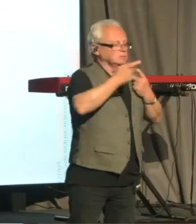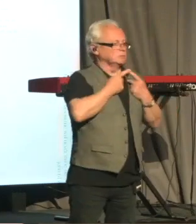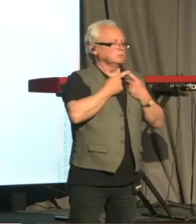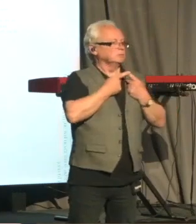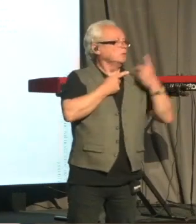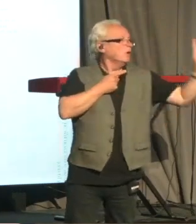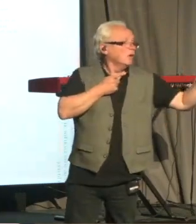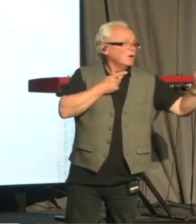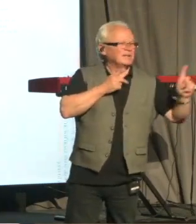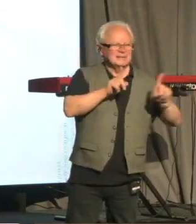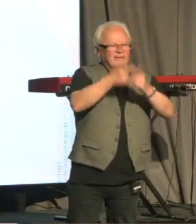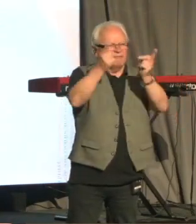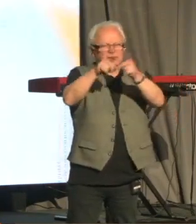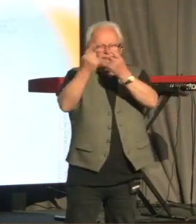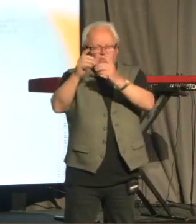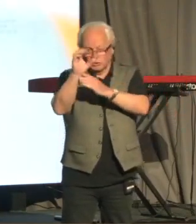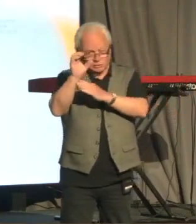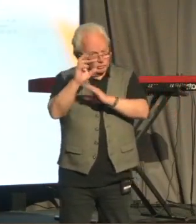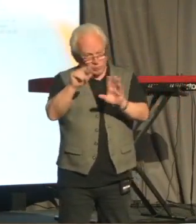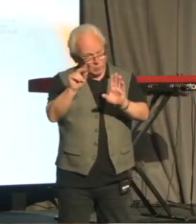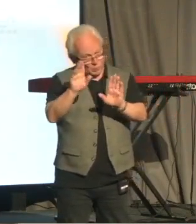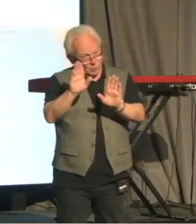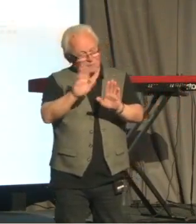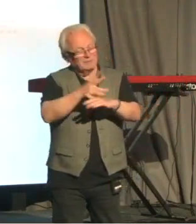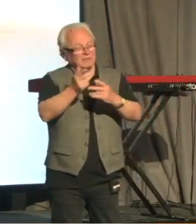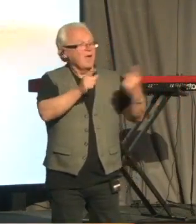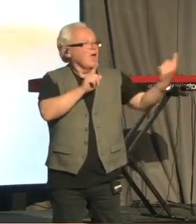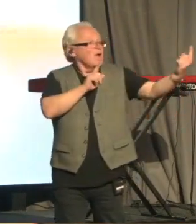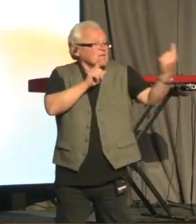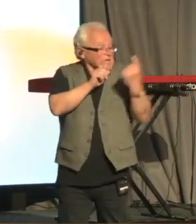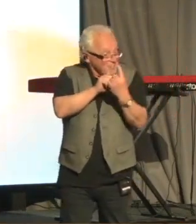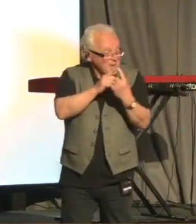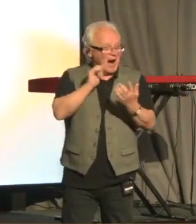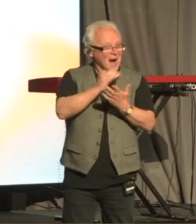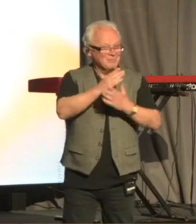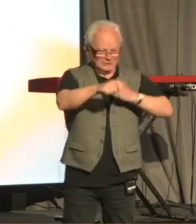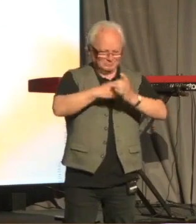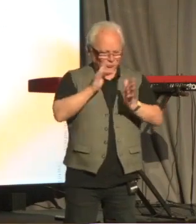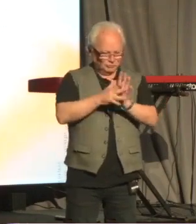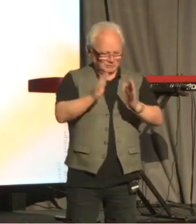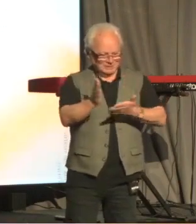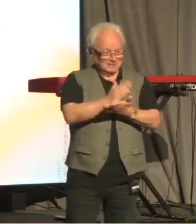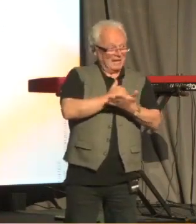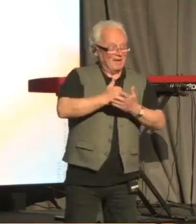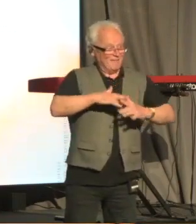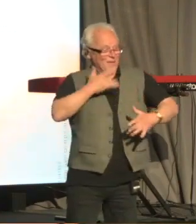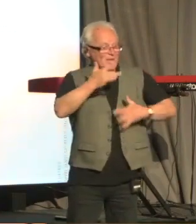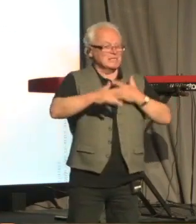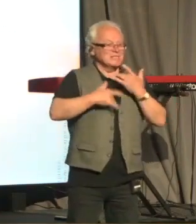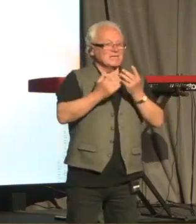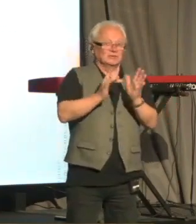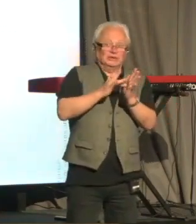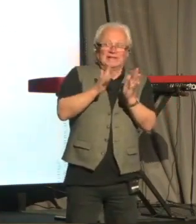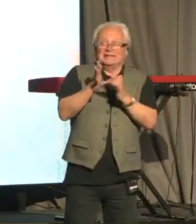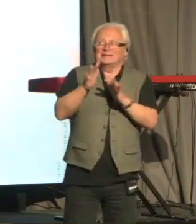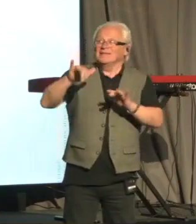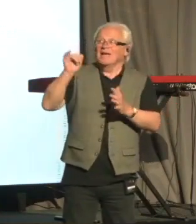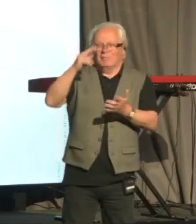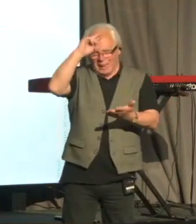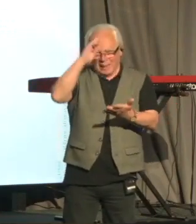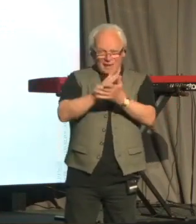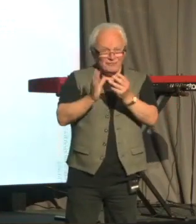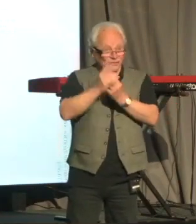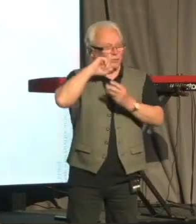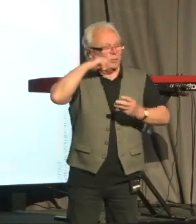different thing. I mean they come, they get saved, they're on fire for Jesus, they're excited, they believe God's going to